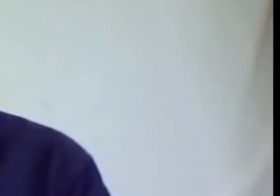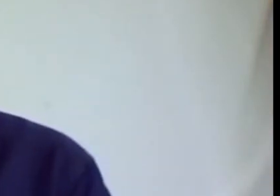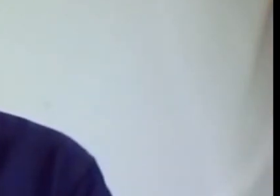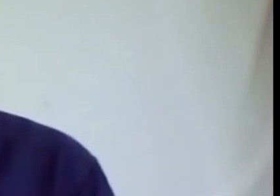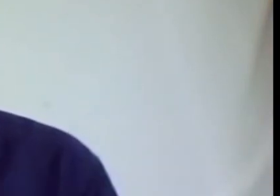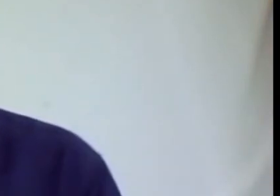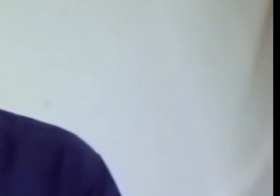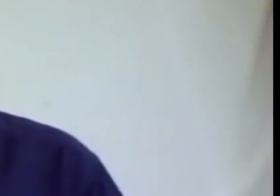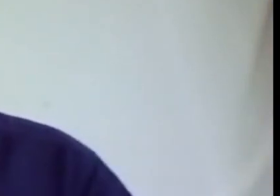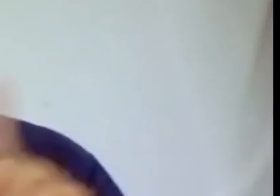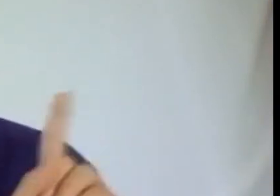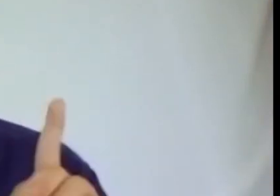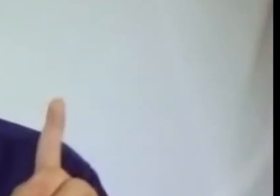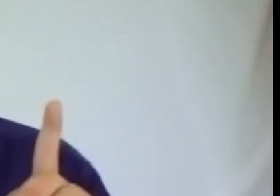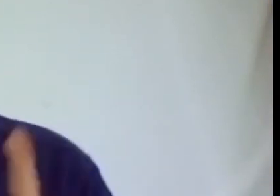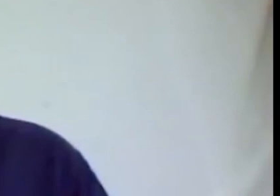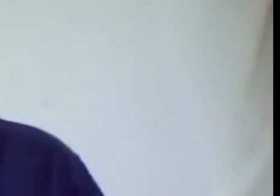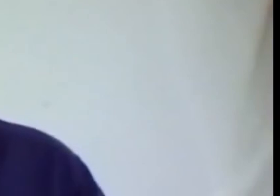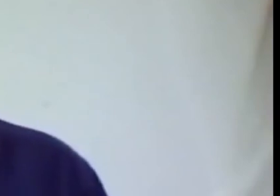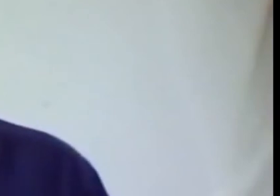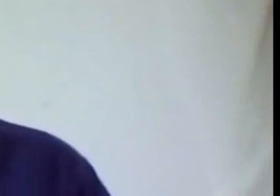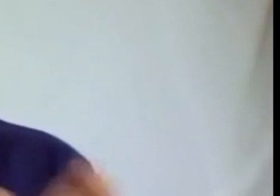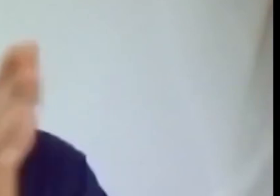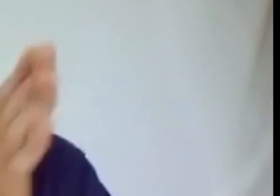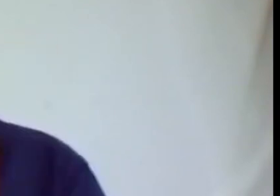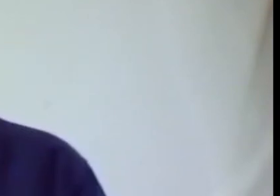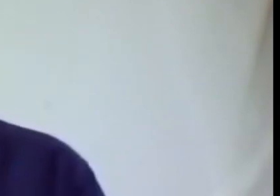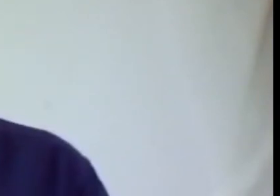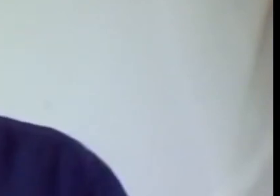if I say, I ran home,